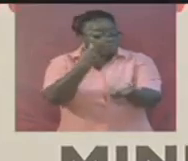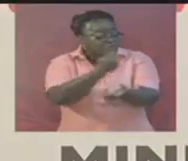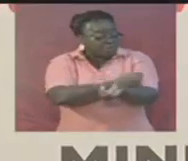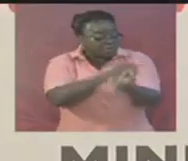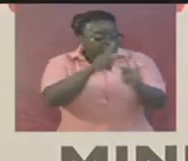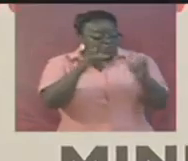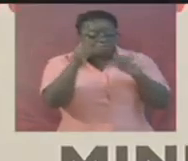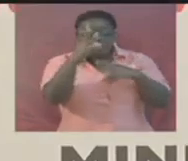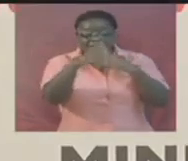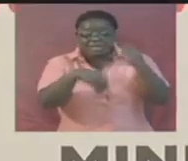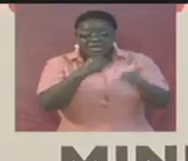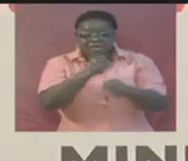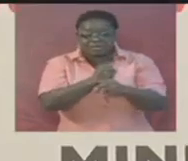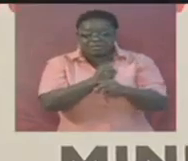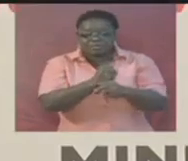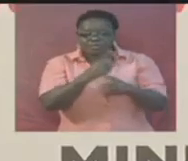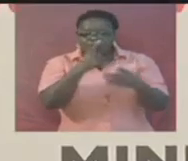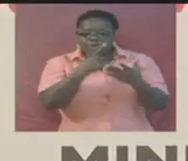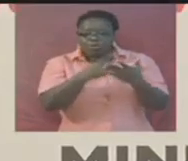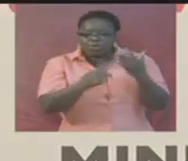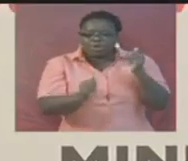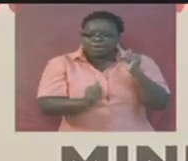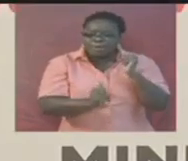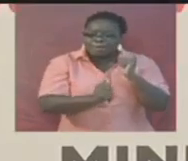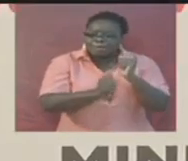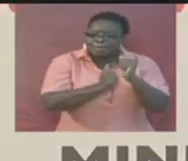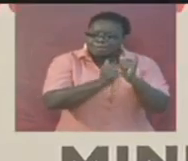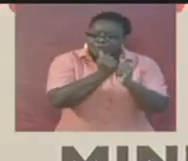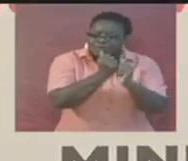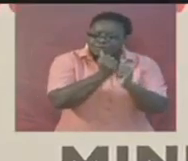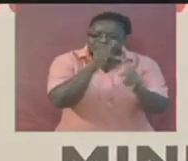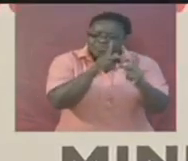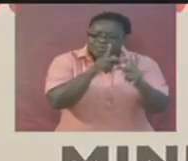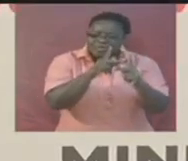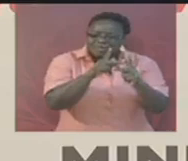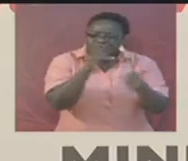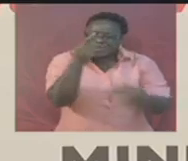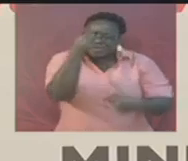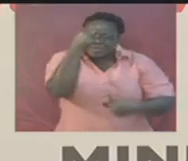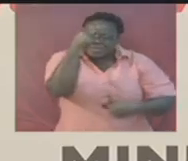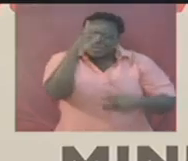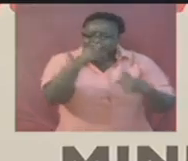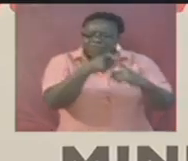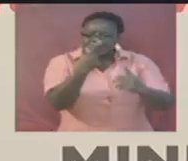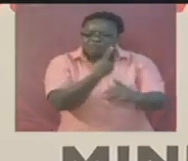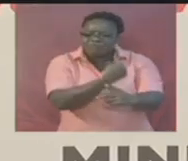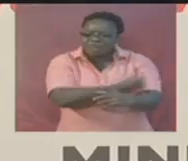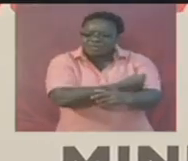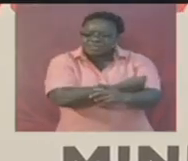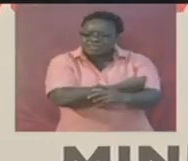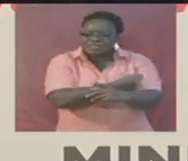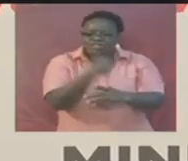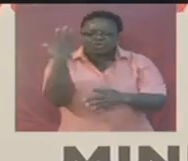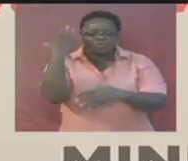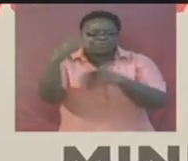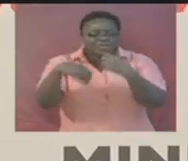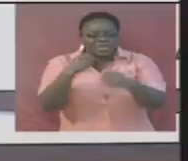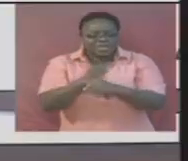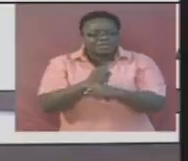Just wondering, what is the most common side effect you have seen, Nurse Ramlagan, from vaccination over the